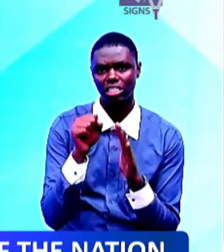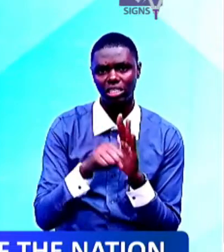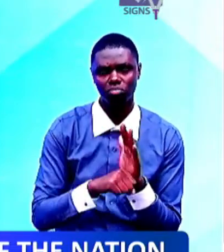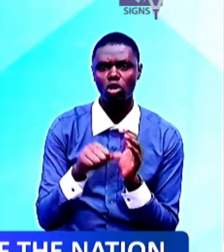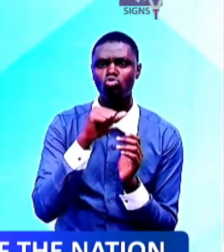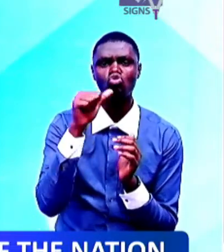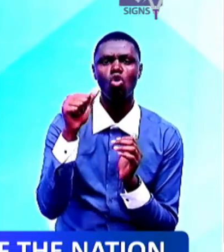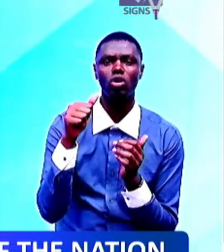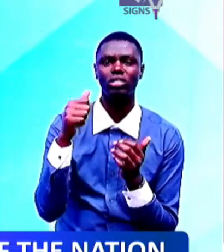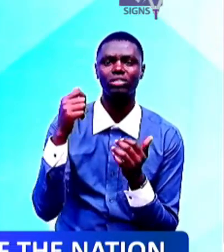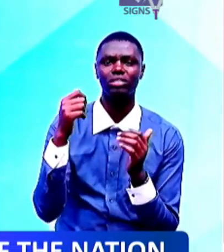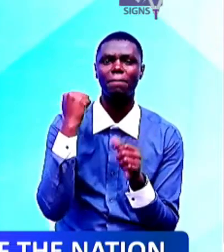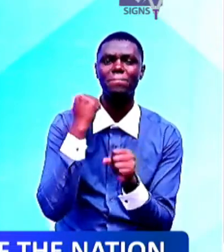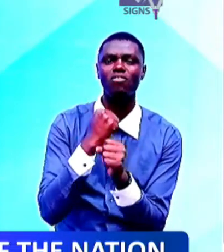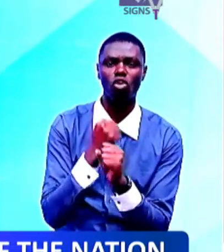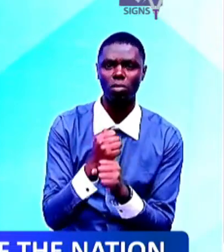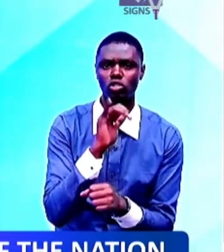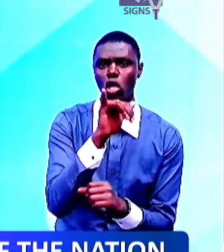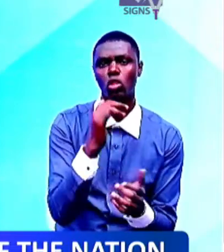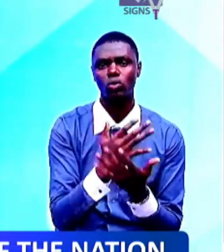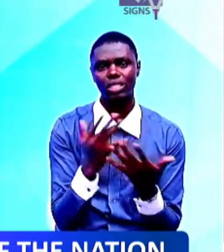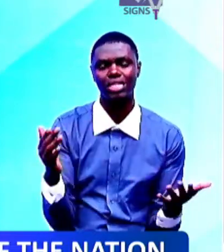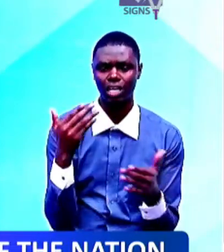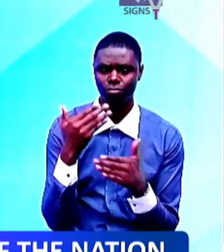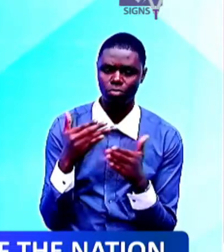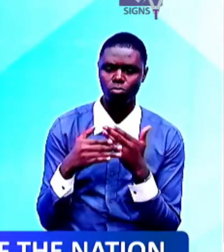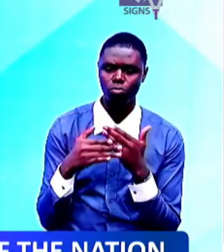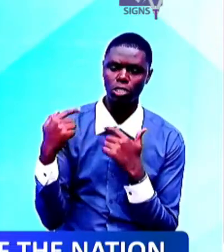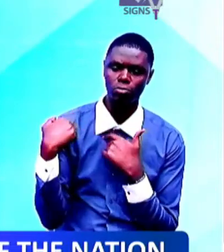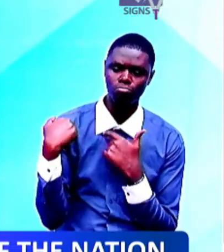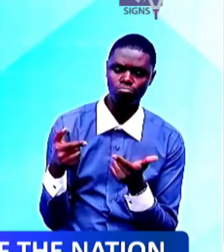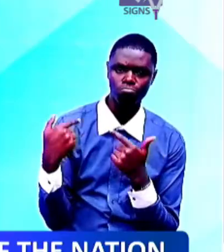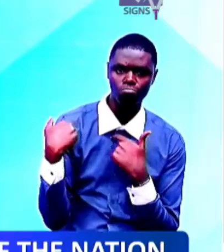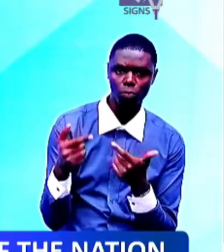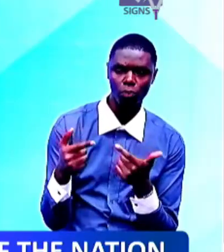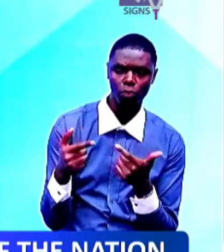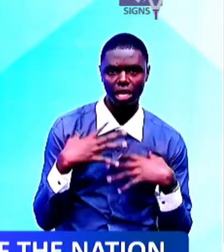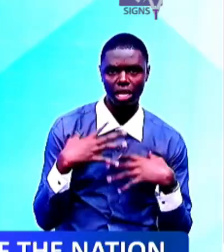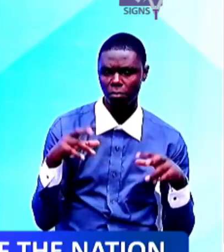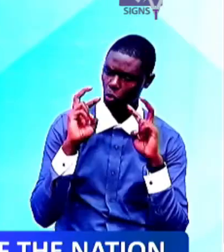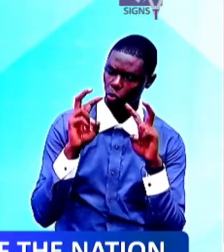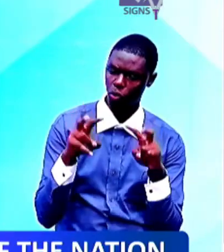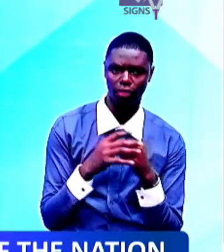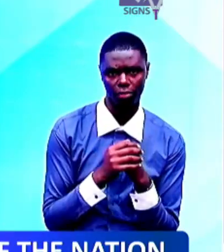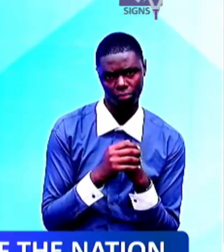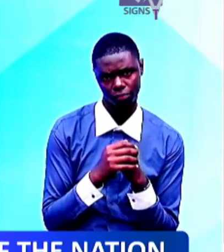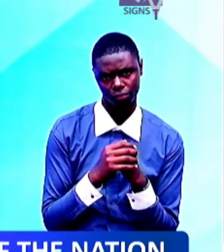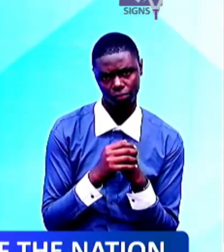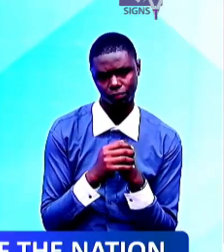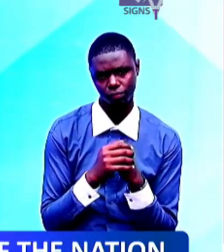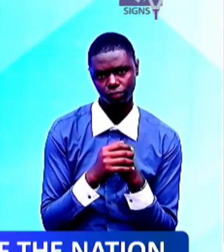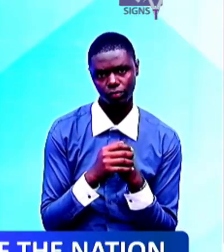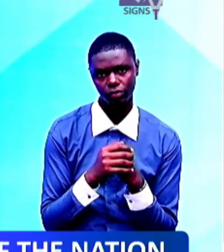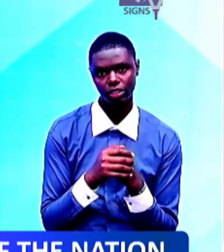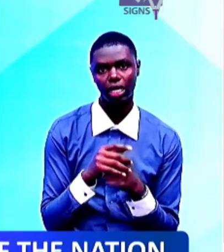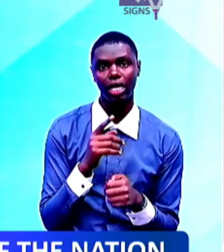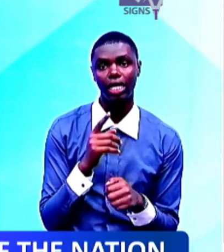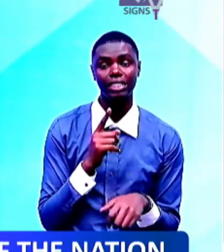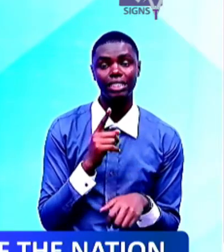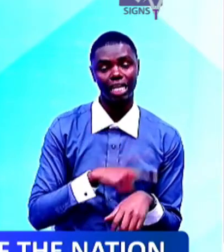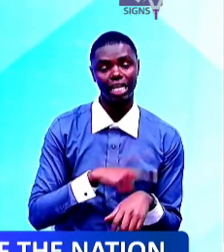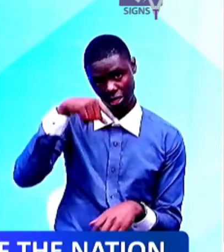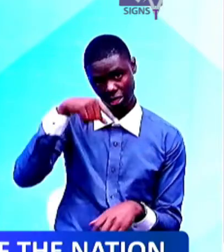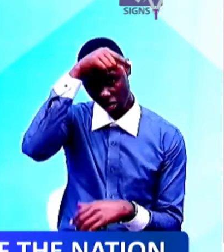not merit. And those things have been building over time, and people look at them, right? When the time I was